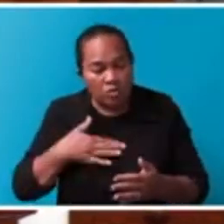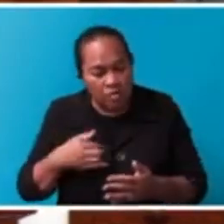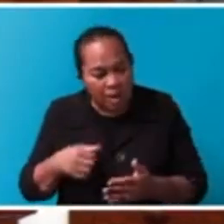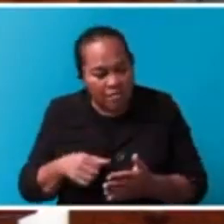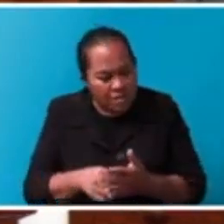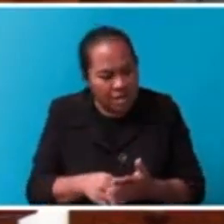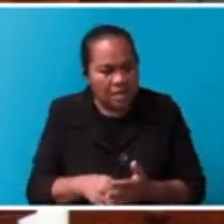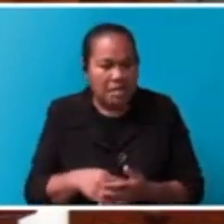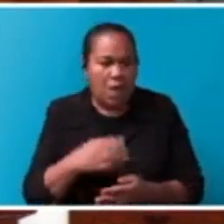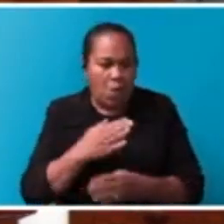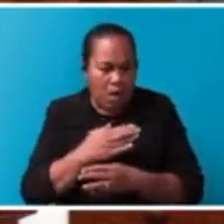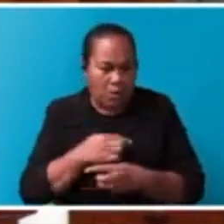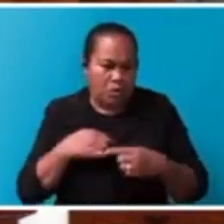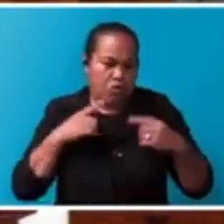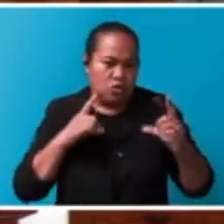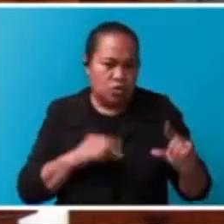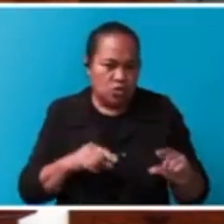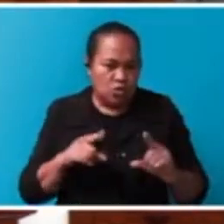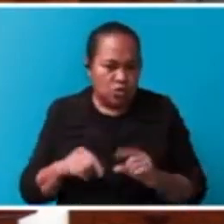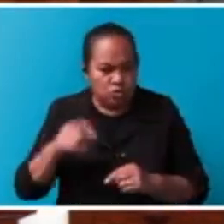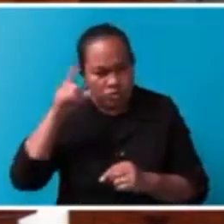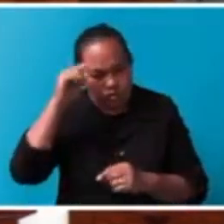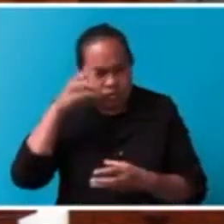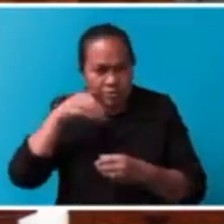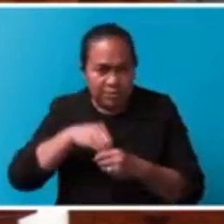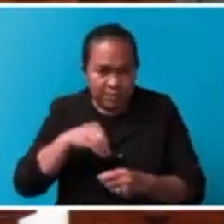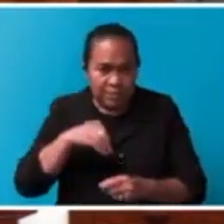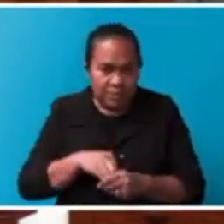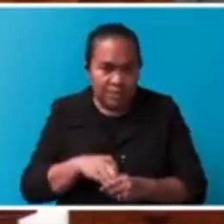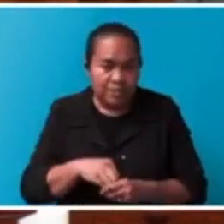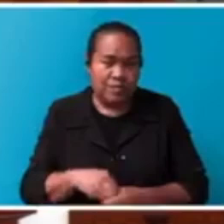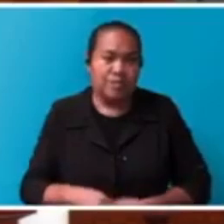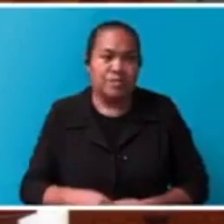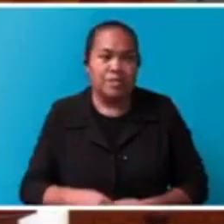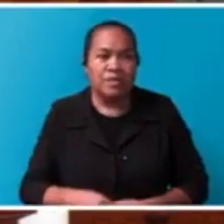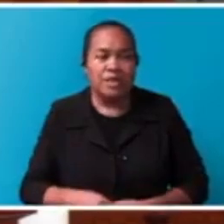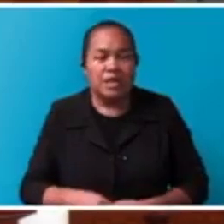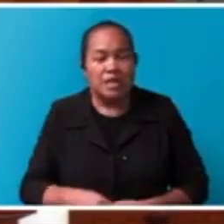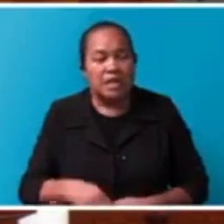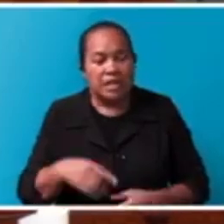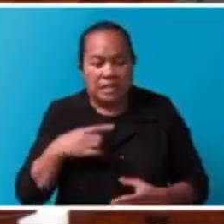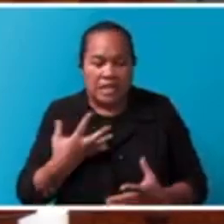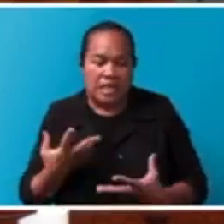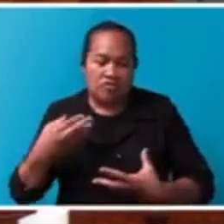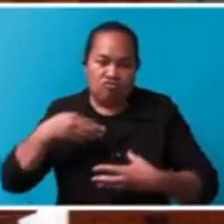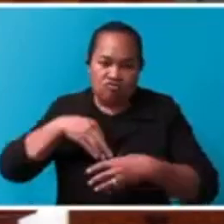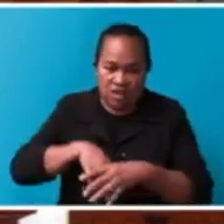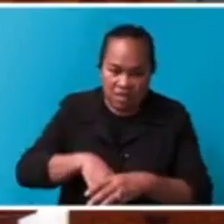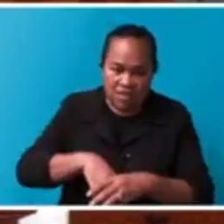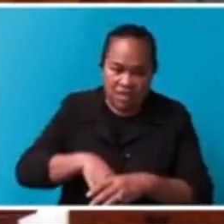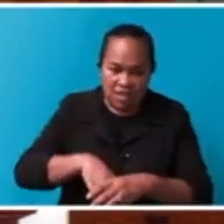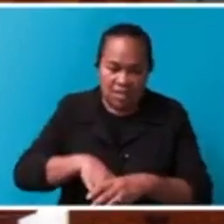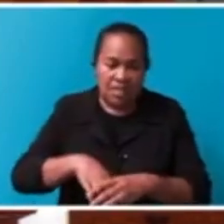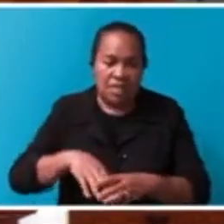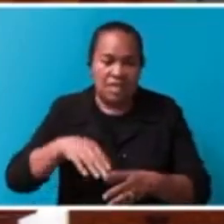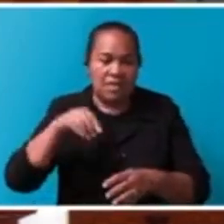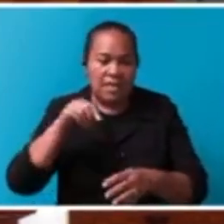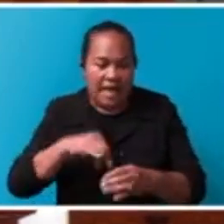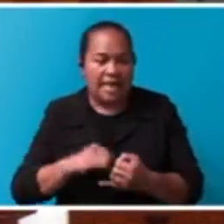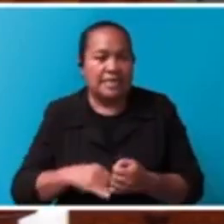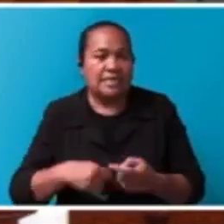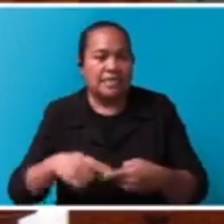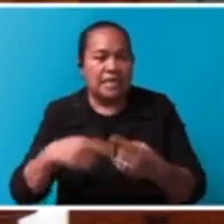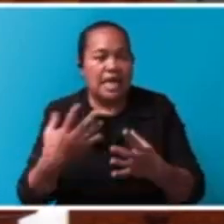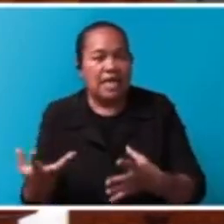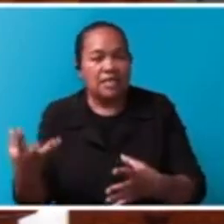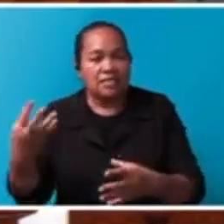undertaking across our Itaukei institution is integral to build a sustainable, inclusive,